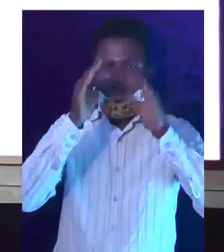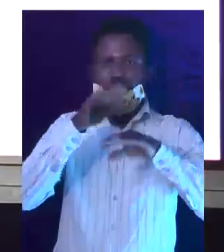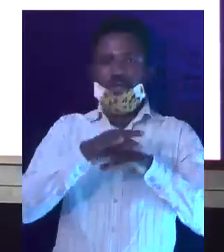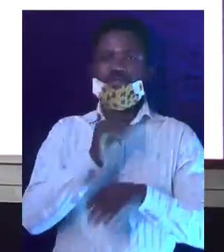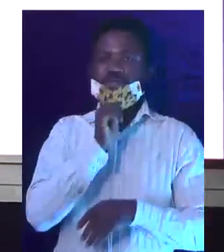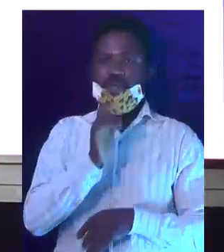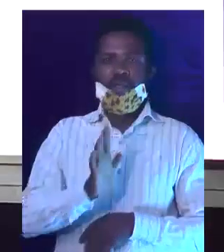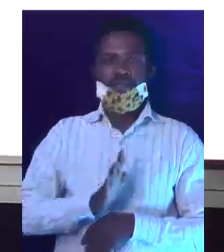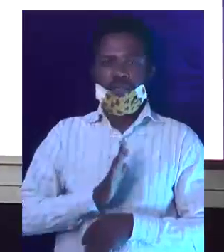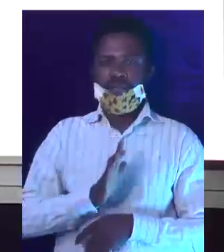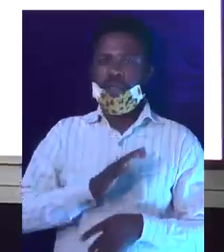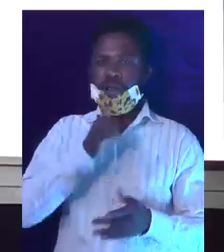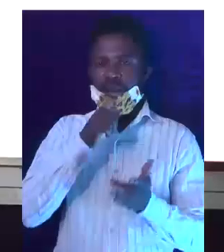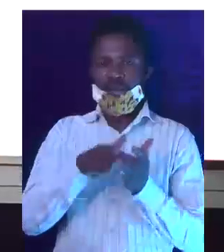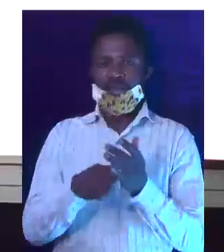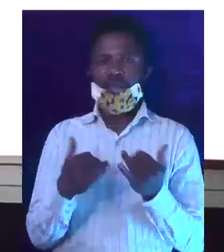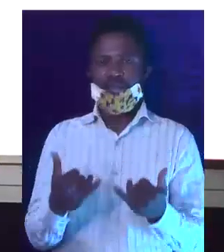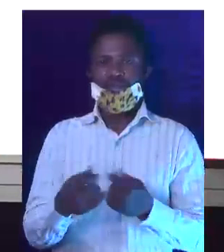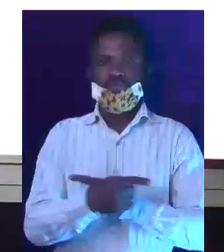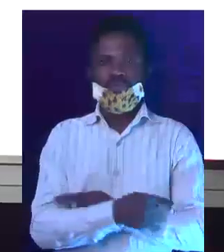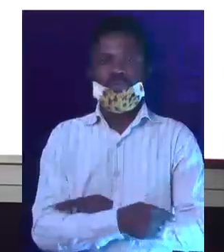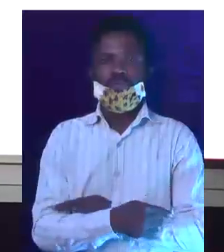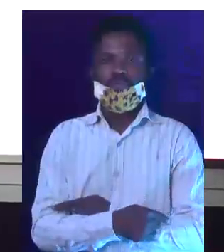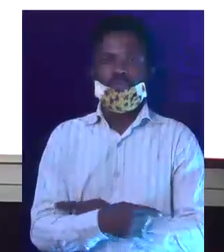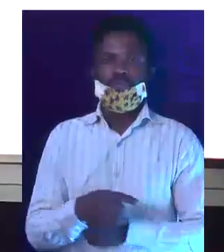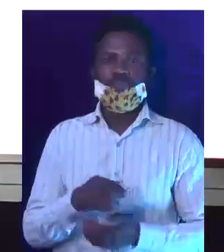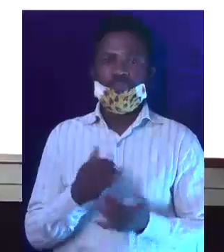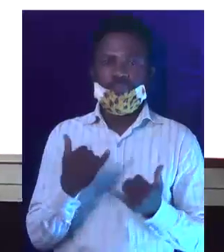on informal letters today.